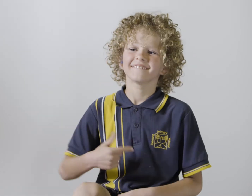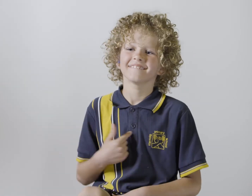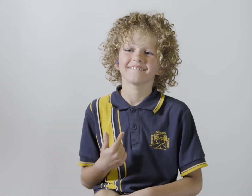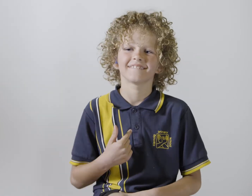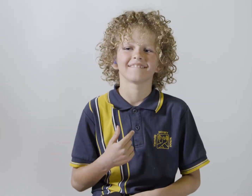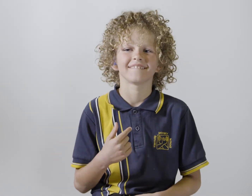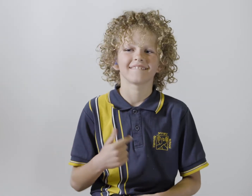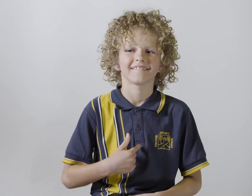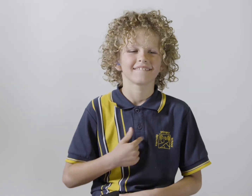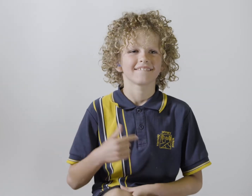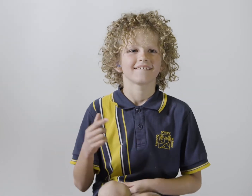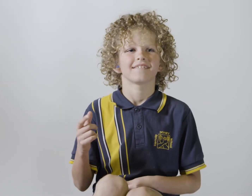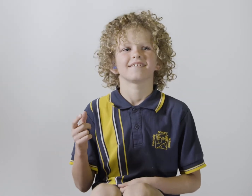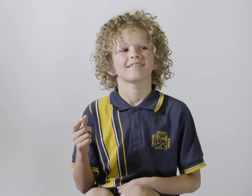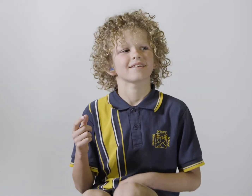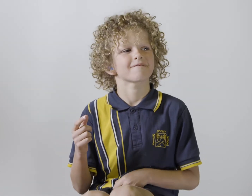So